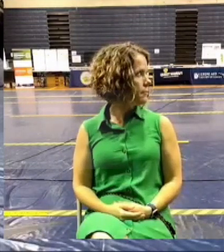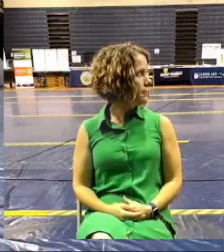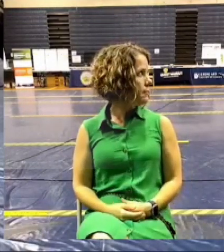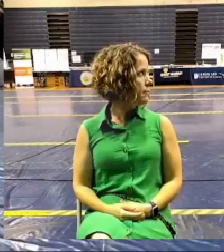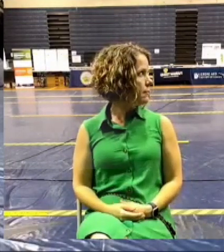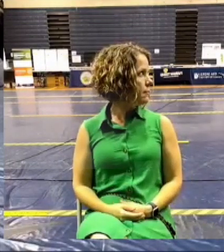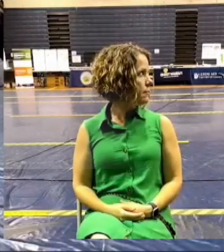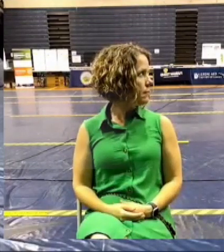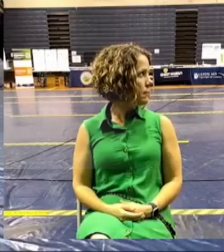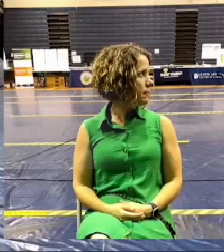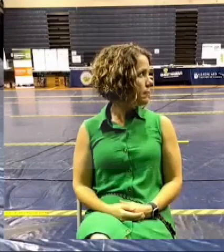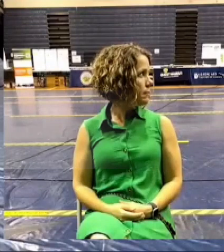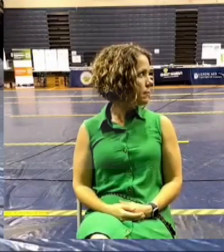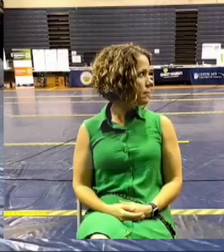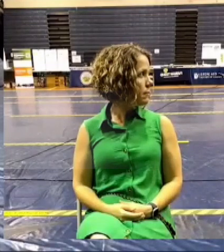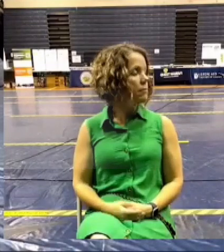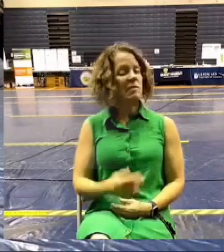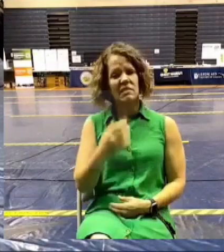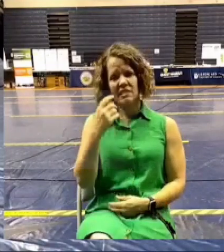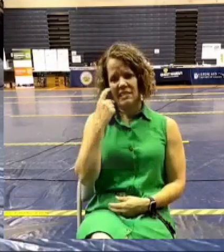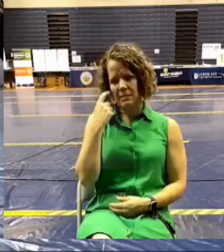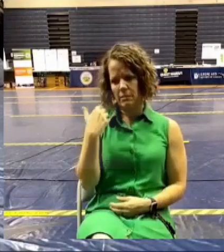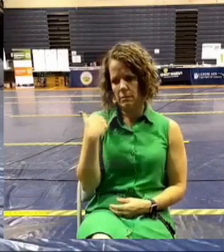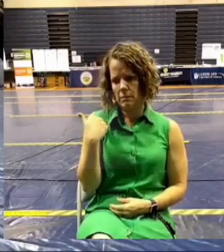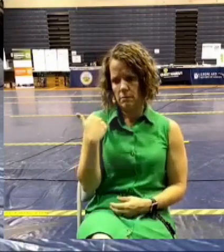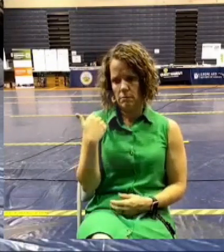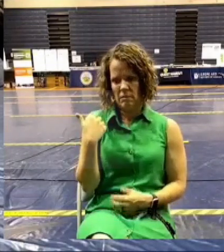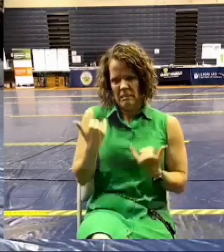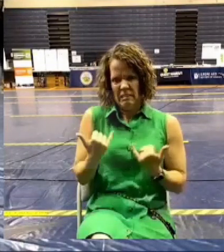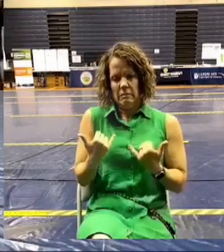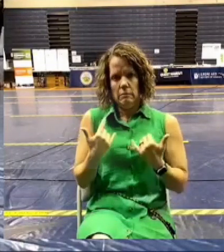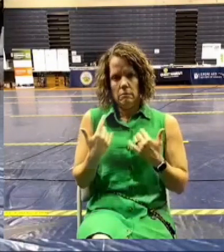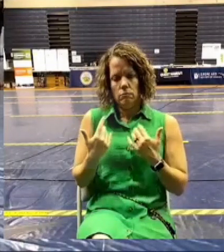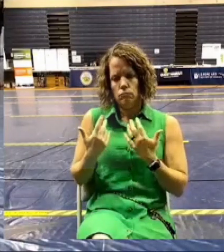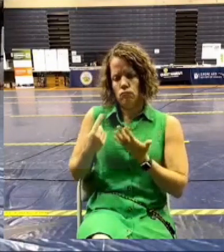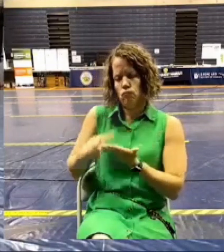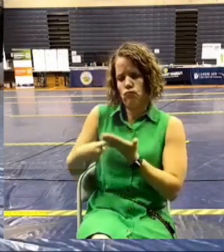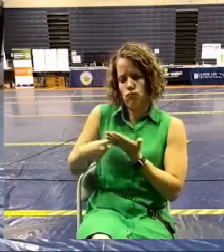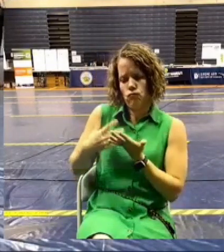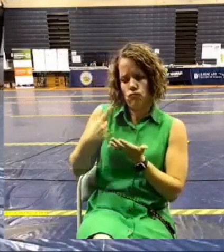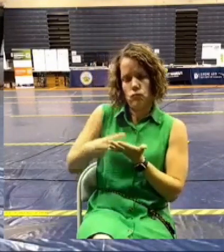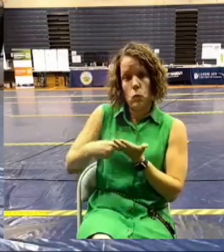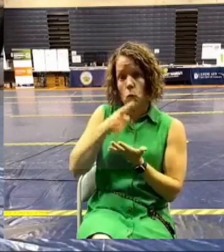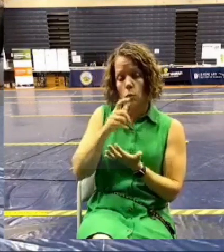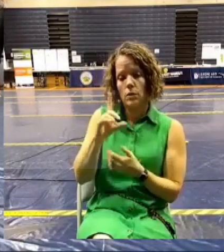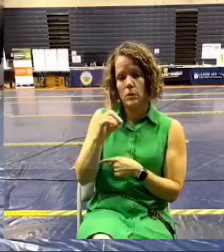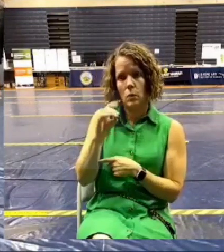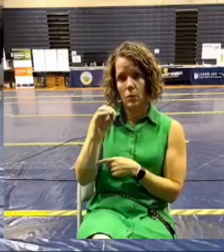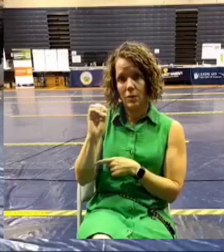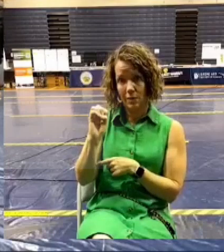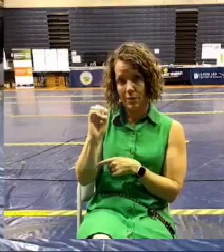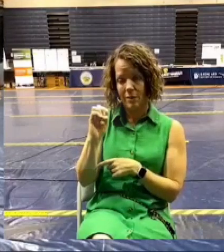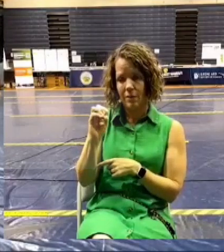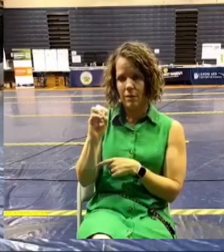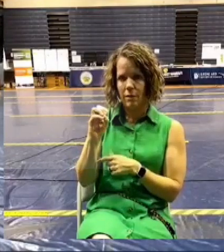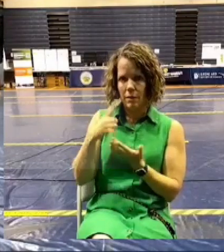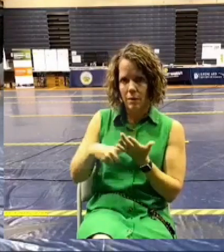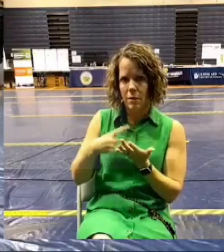I actually had a discussion with DOE right before this meeting regarding evacuation